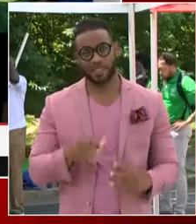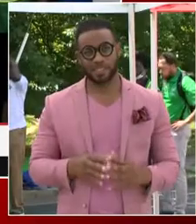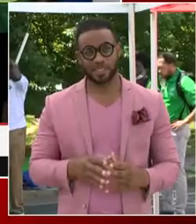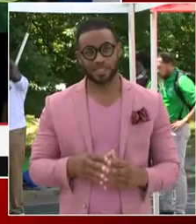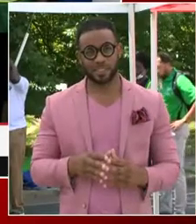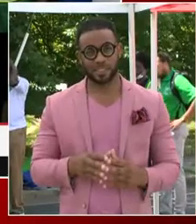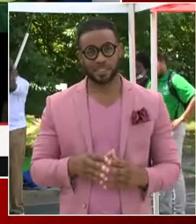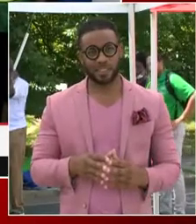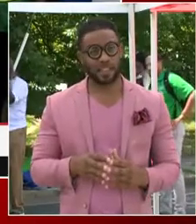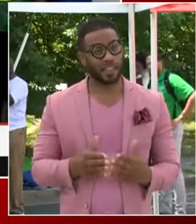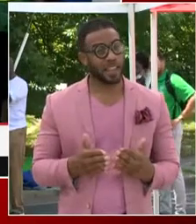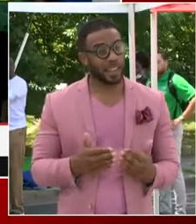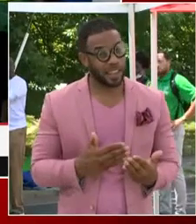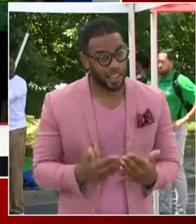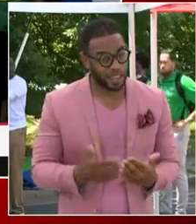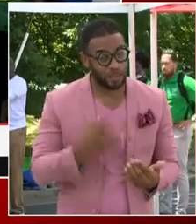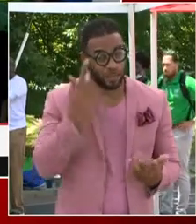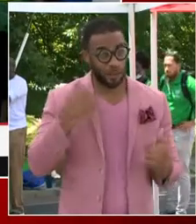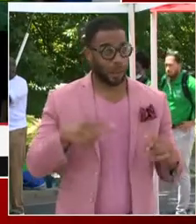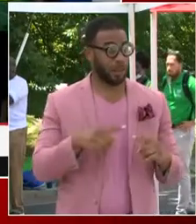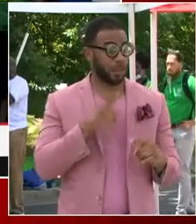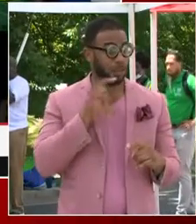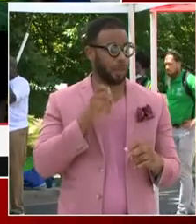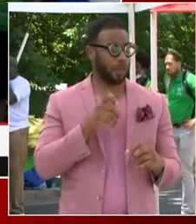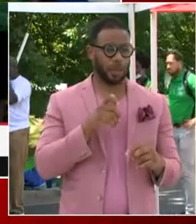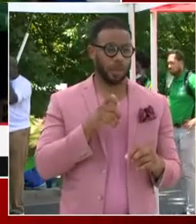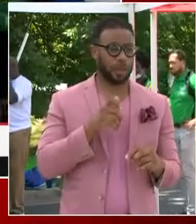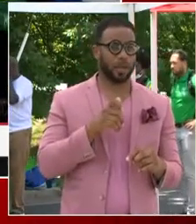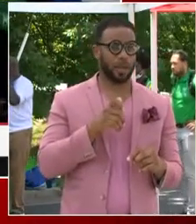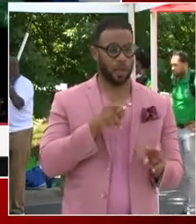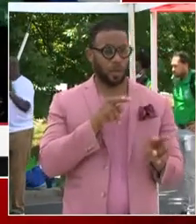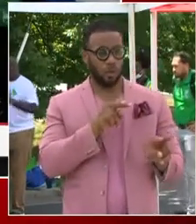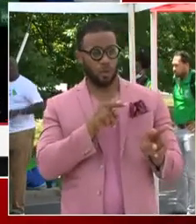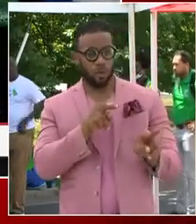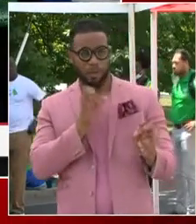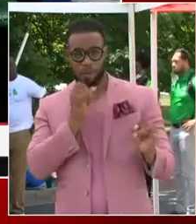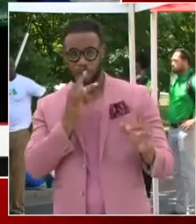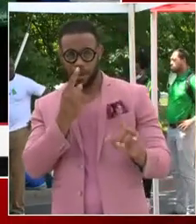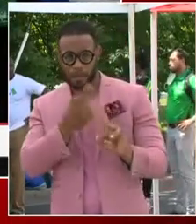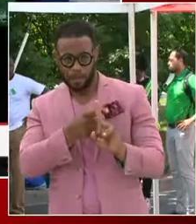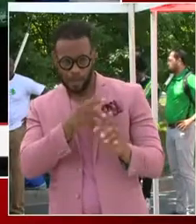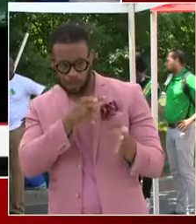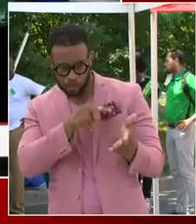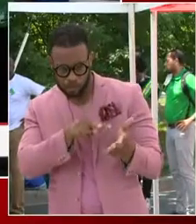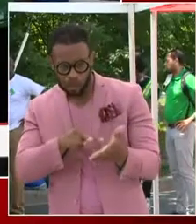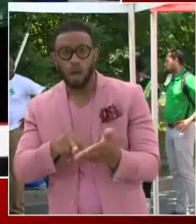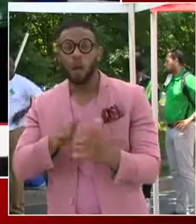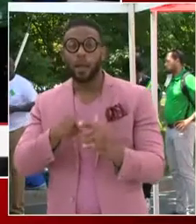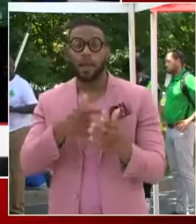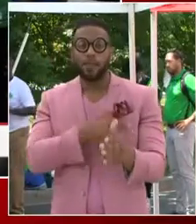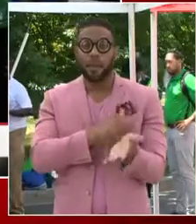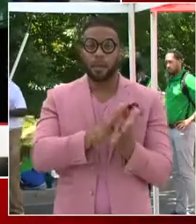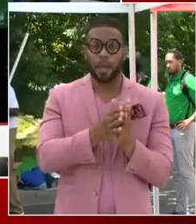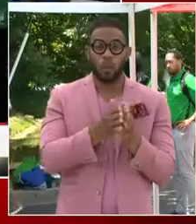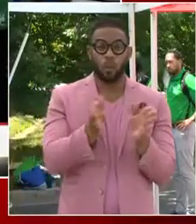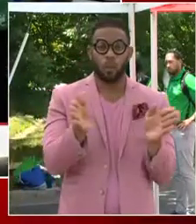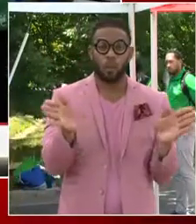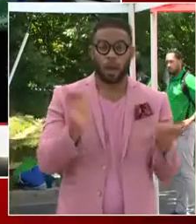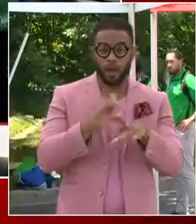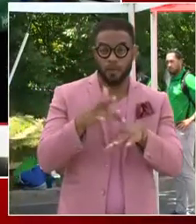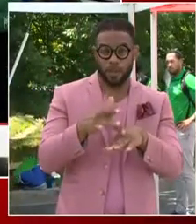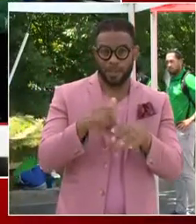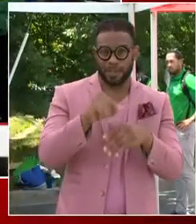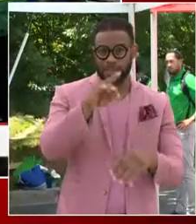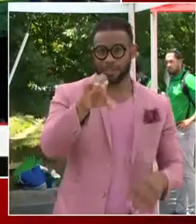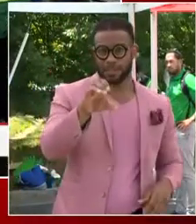is, even for us who've been watching it for many, many months. When the vaccine became widely available